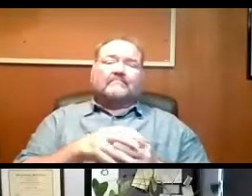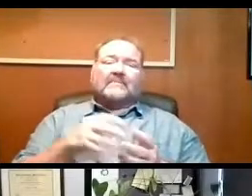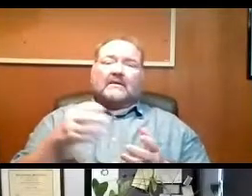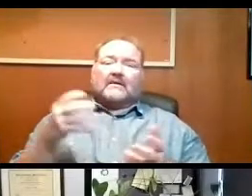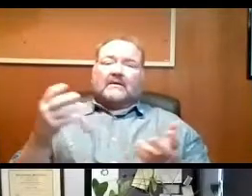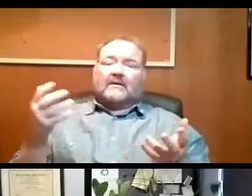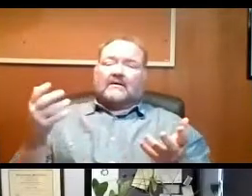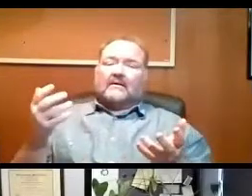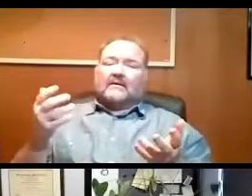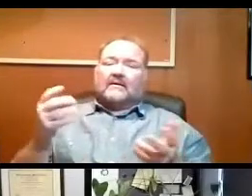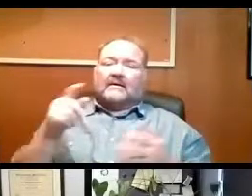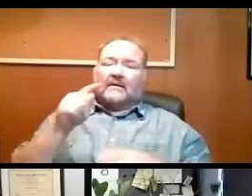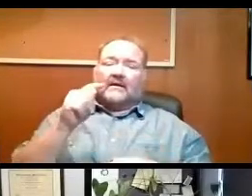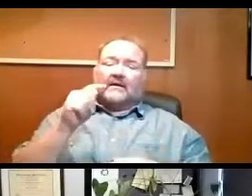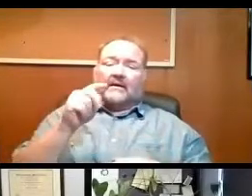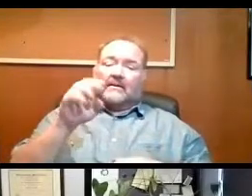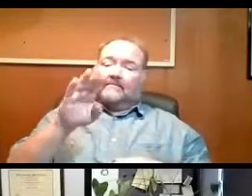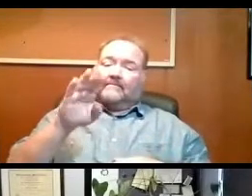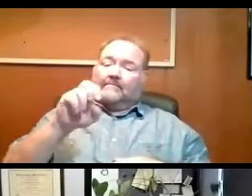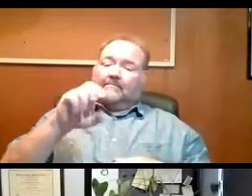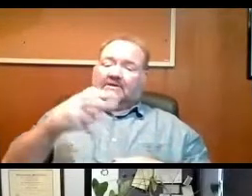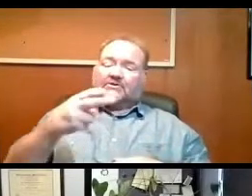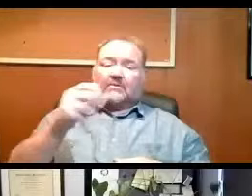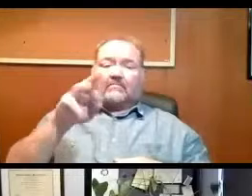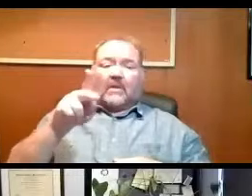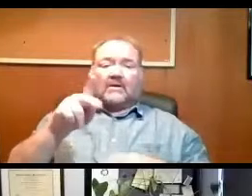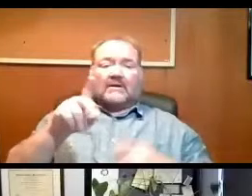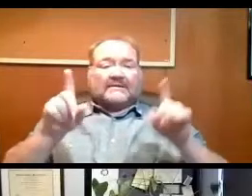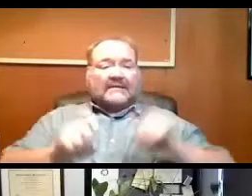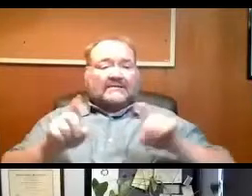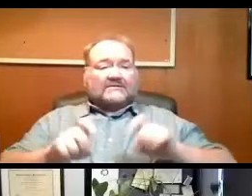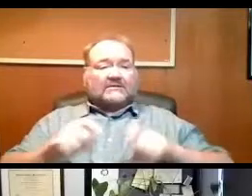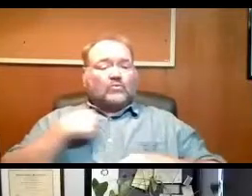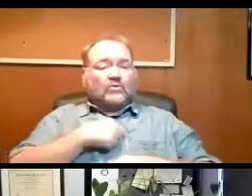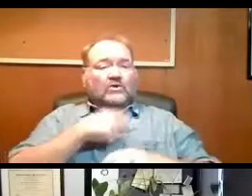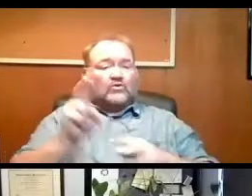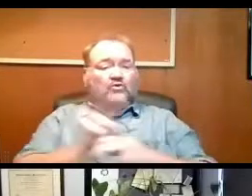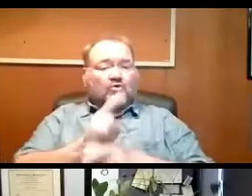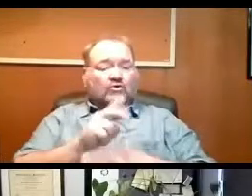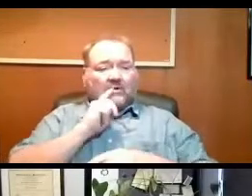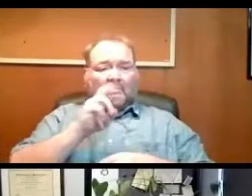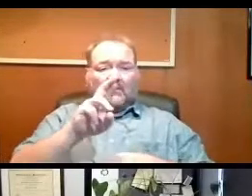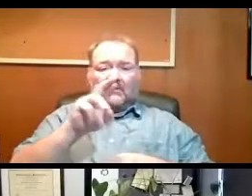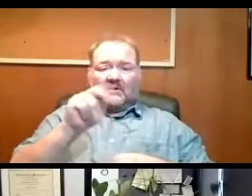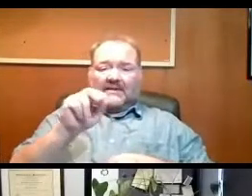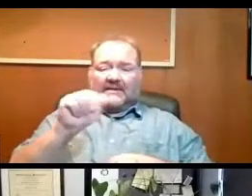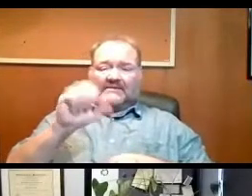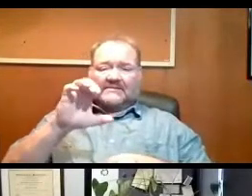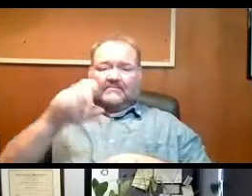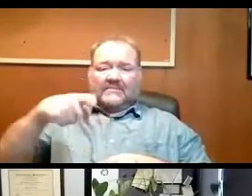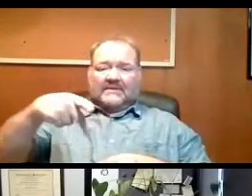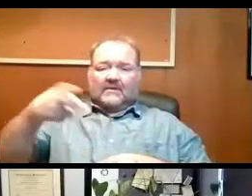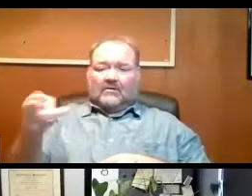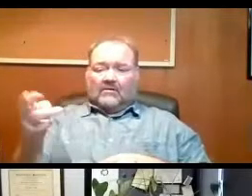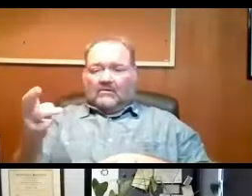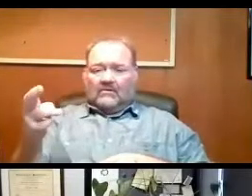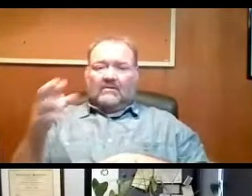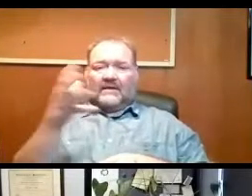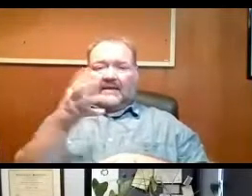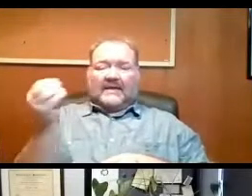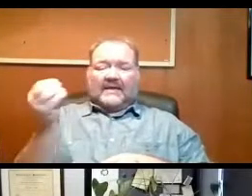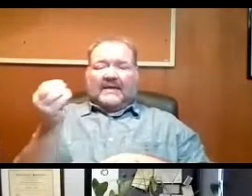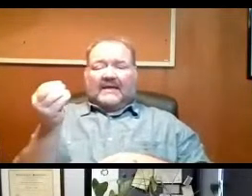So the sort of the benchmark testing we use is RNA PCR, and